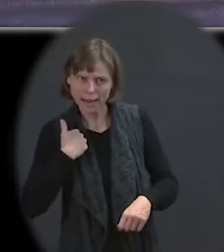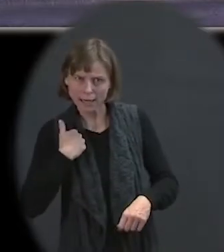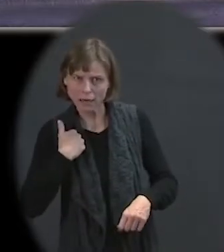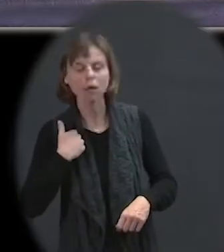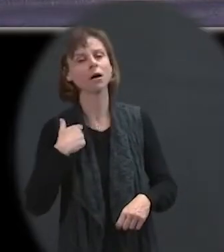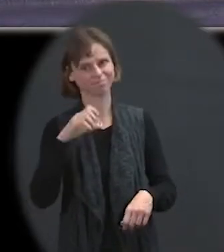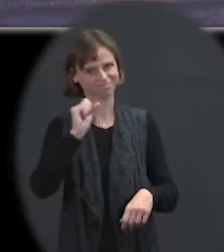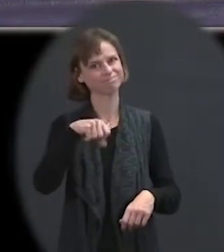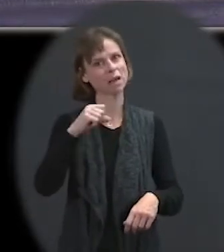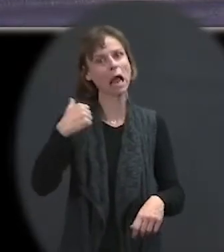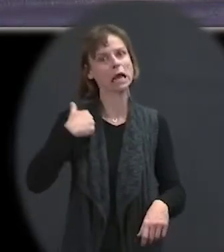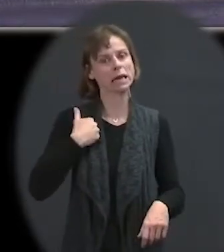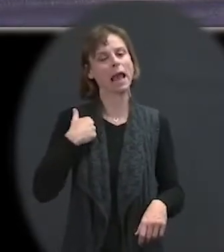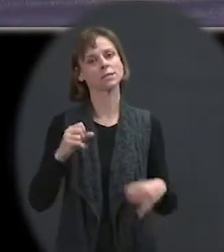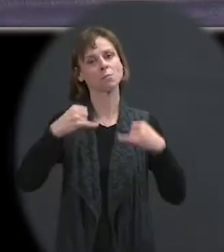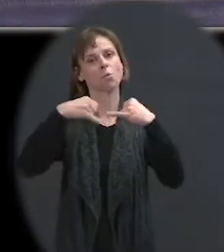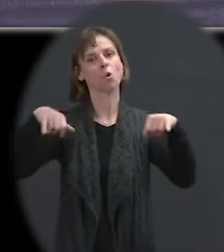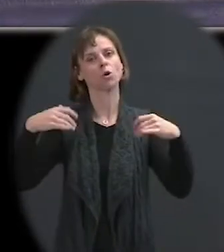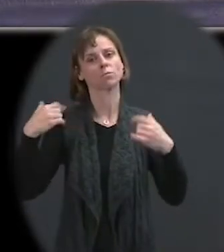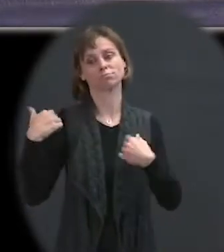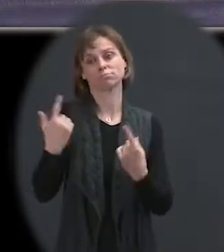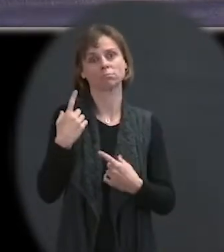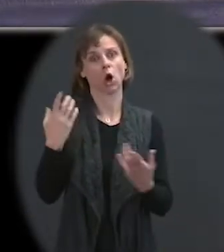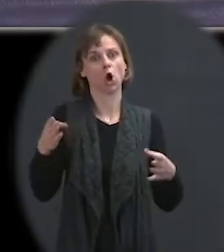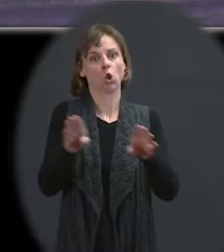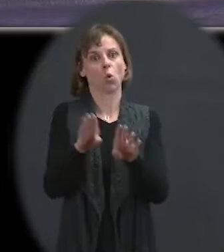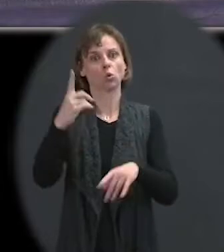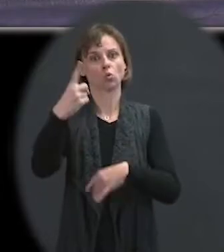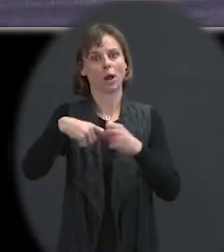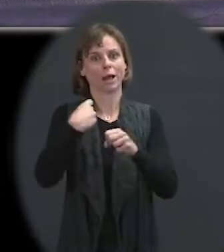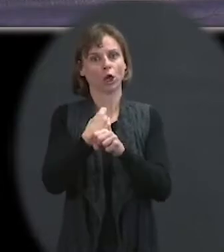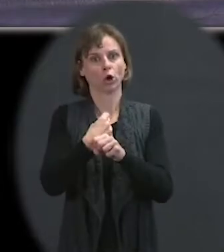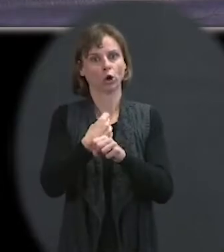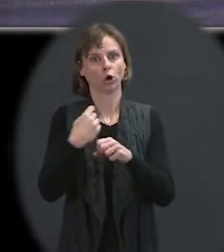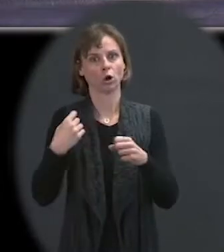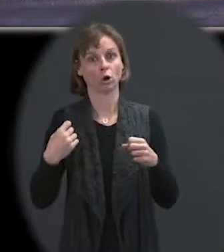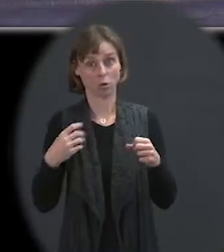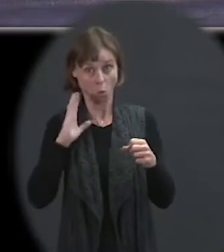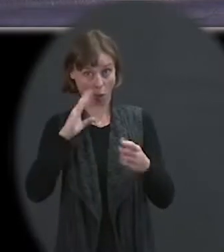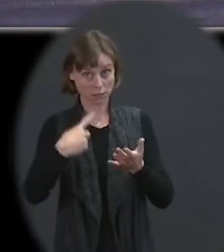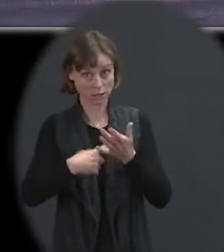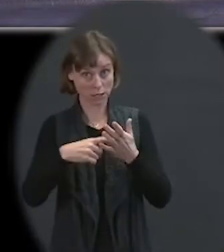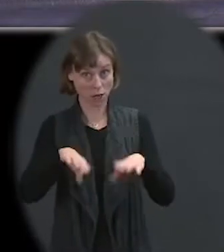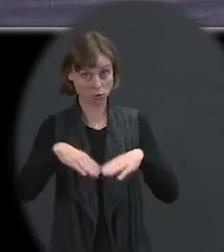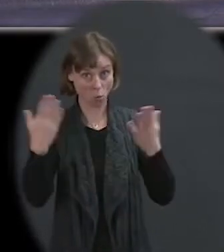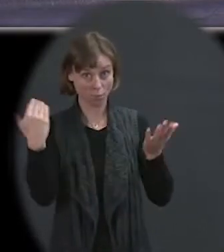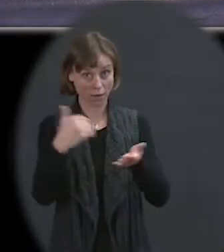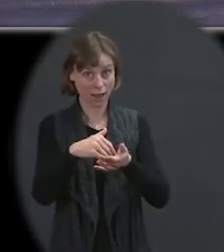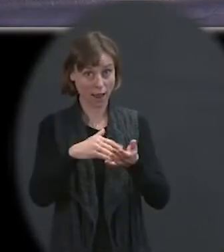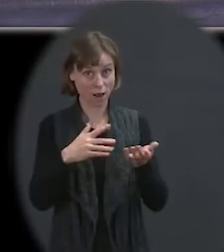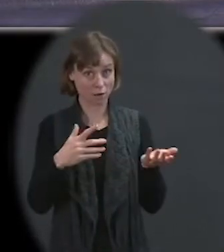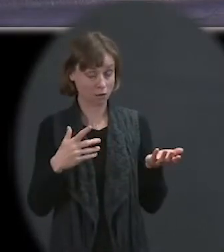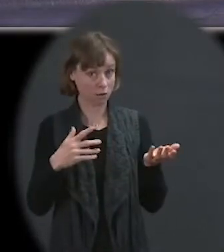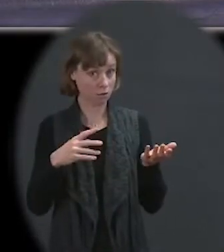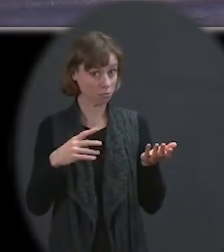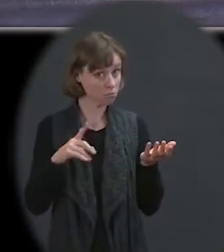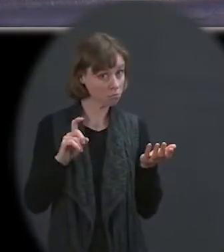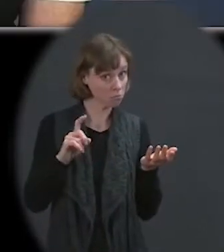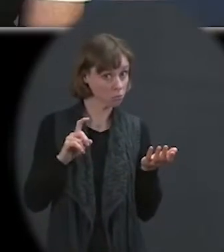border being closed for a year now. Do you know if it's going to be discussed and if we can see an end to this in a